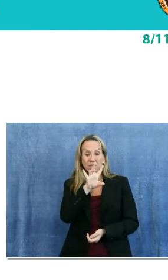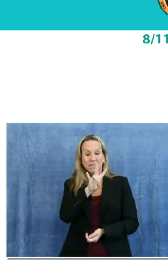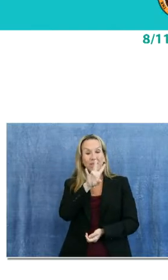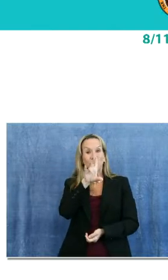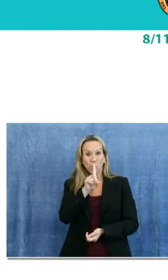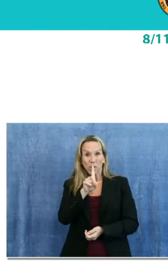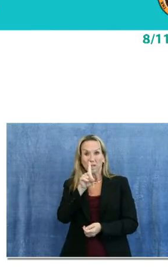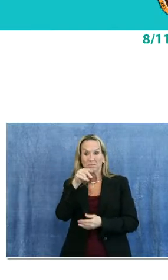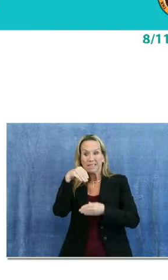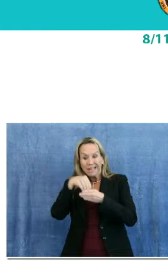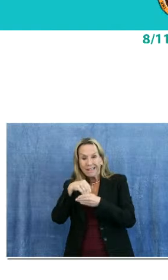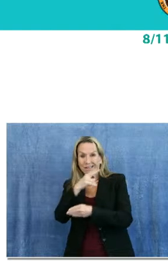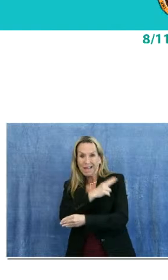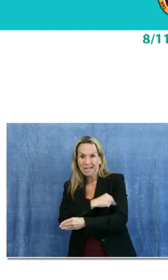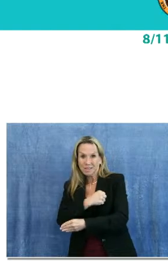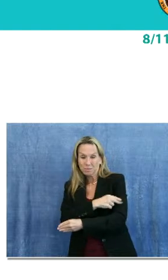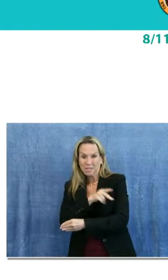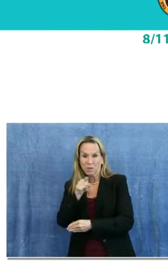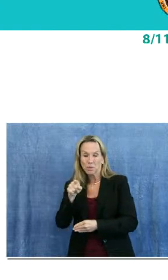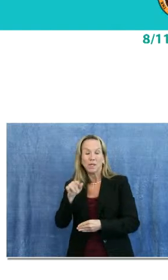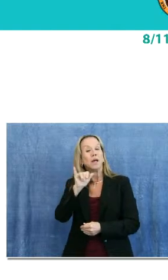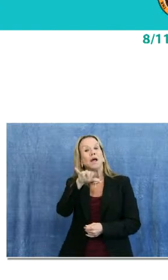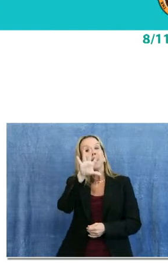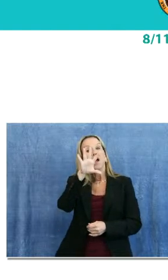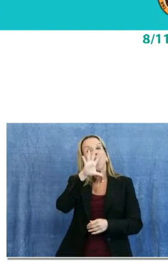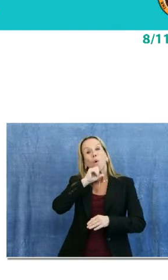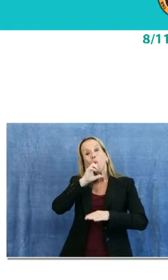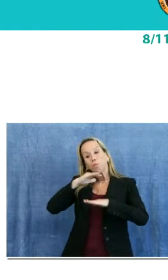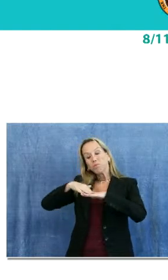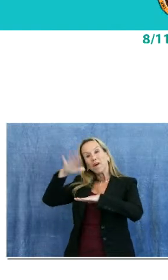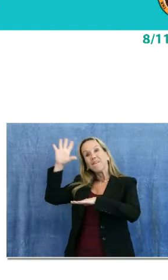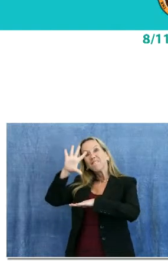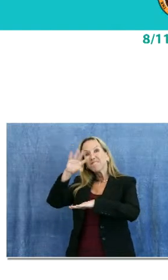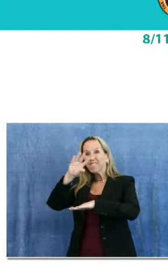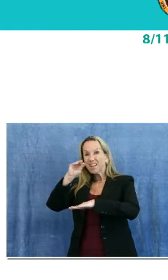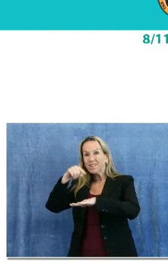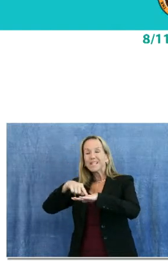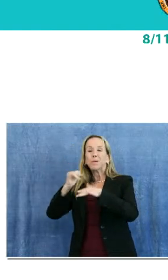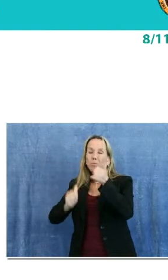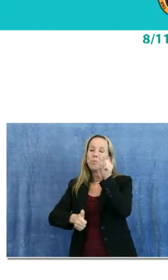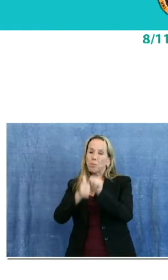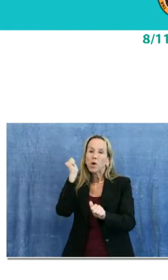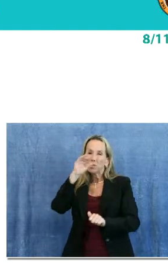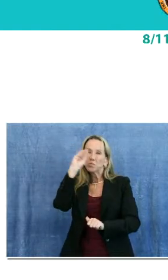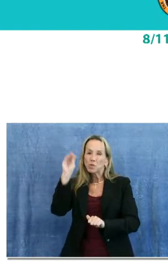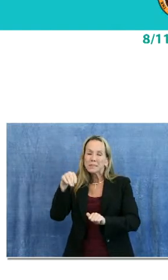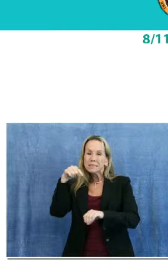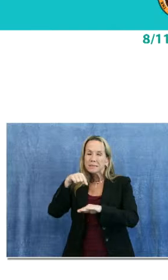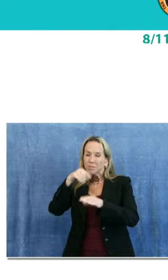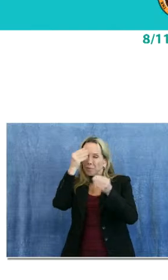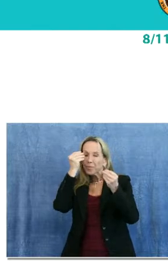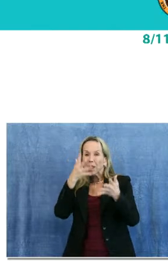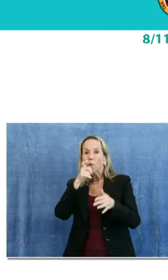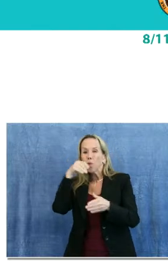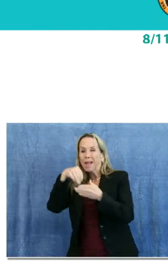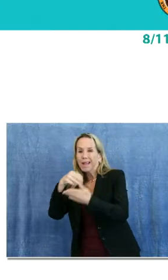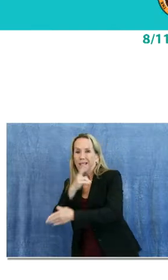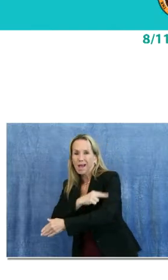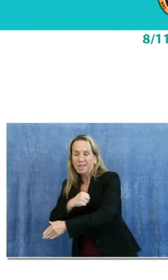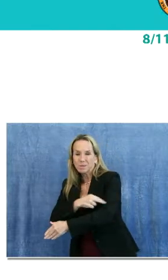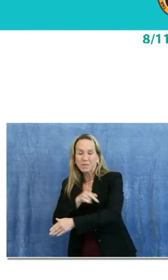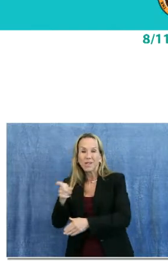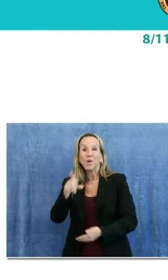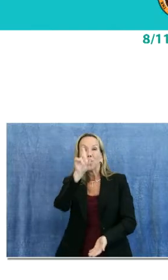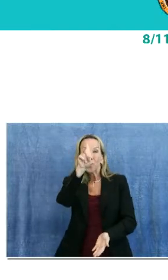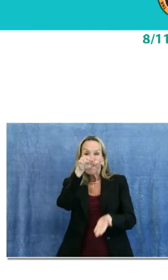2,771 hospitalizations, the 50 and over age group represents the majority of these cases, which